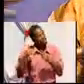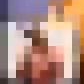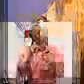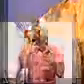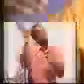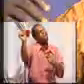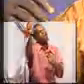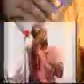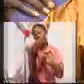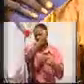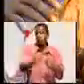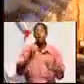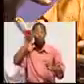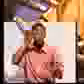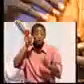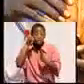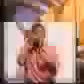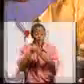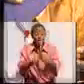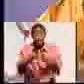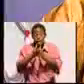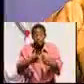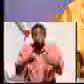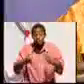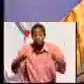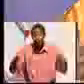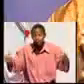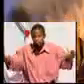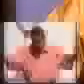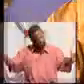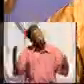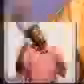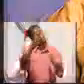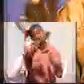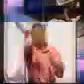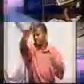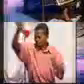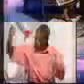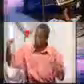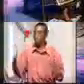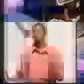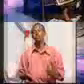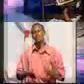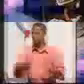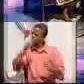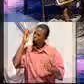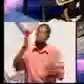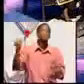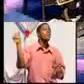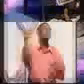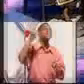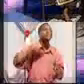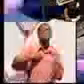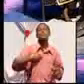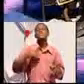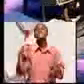project expands, hopefully in the next 1 year or so. Okay. We'll be going up country. But nonetheless, people there also who are in